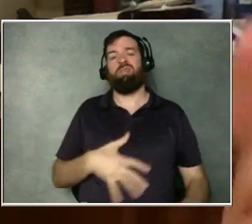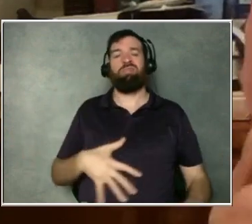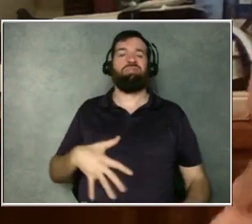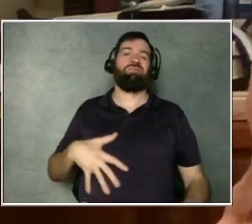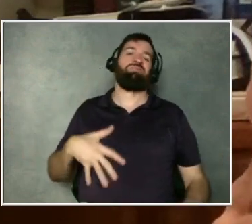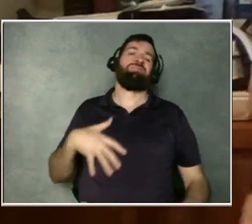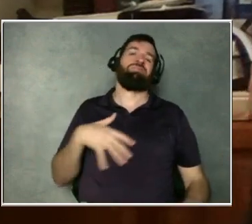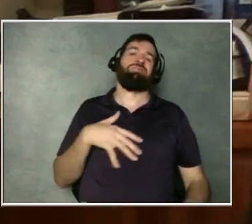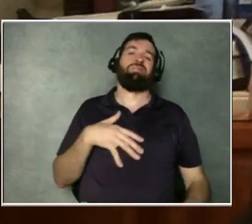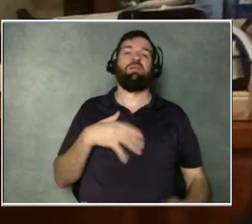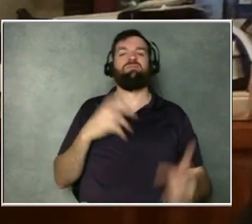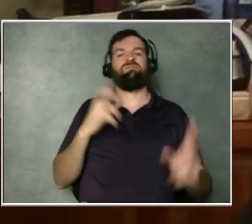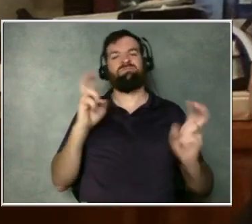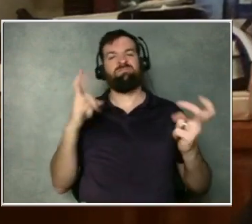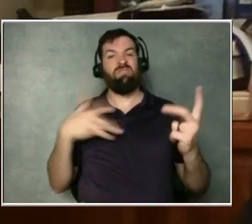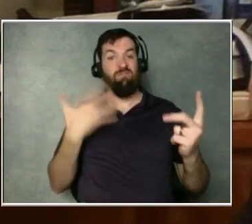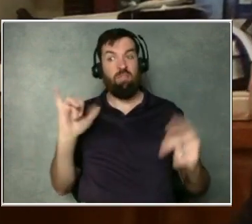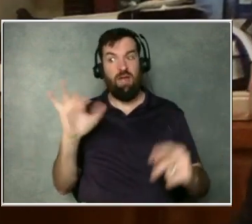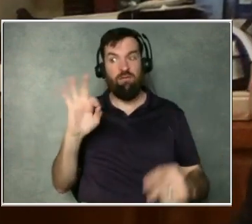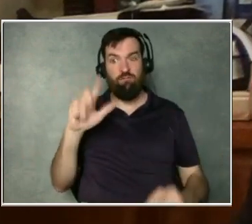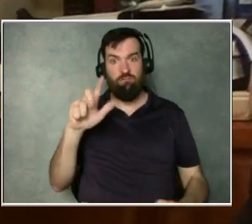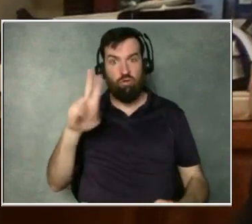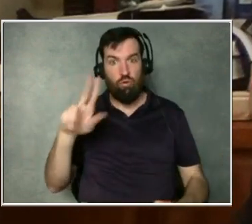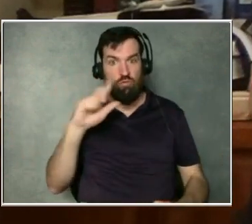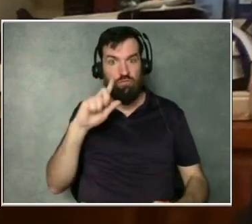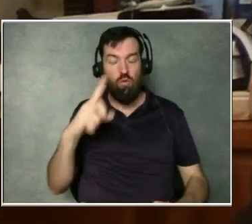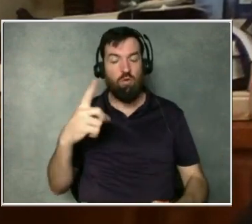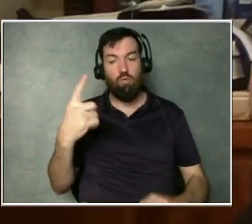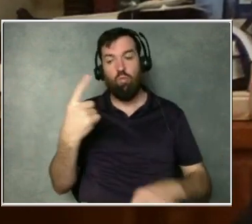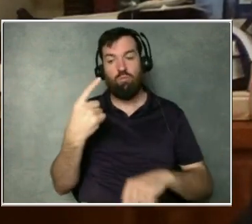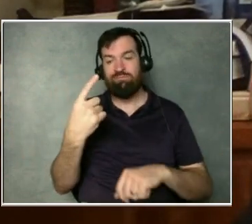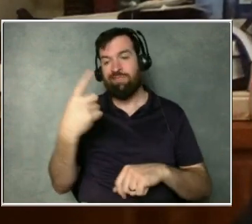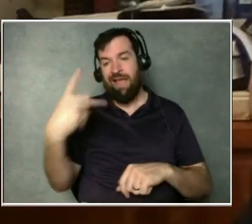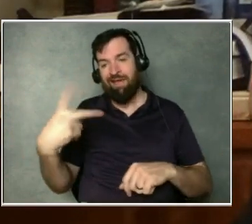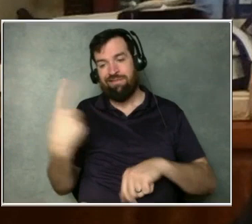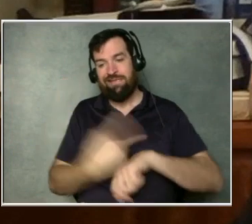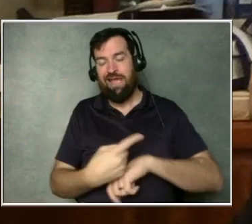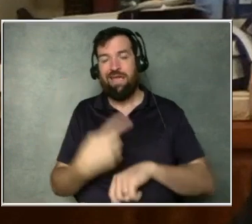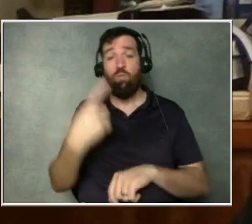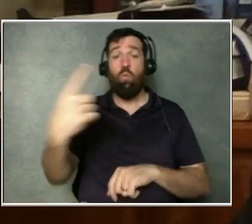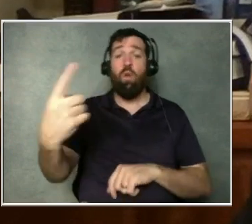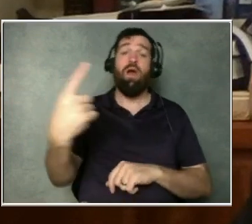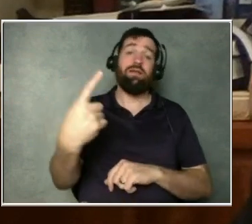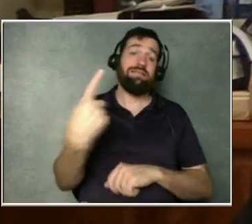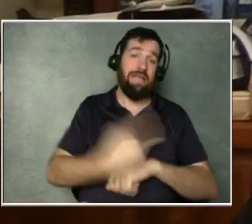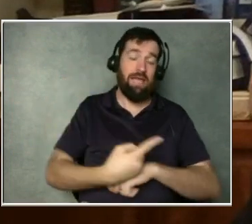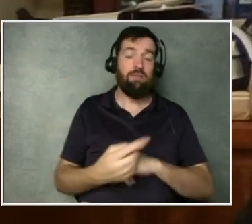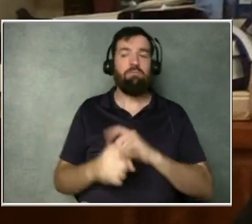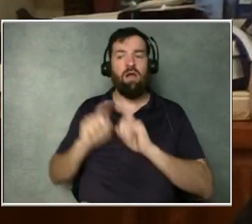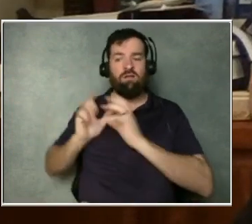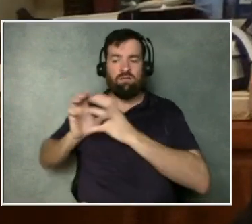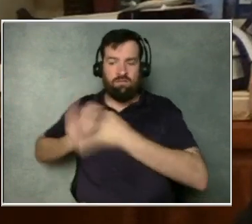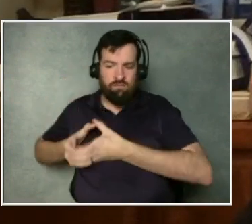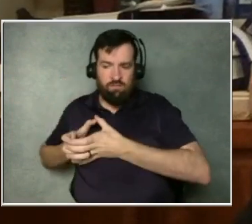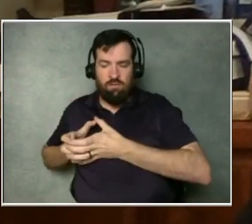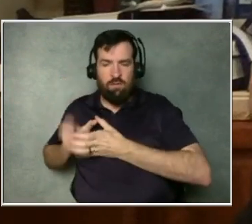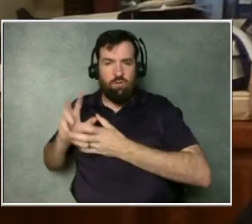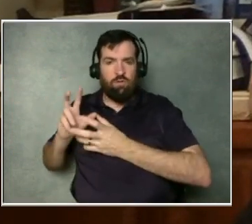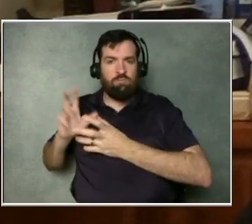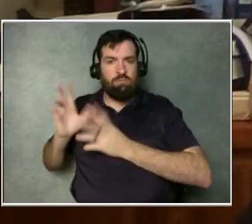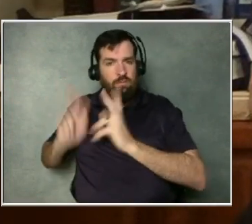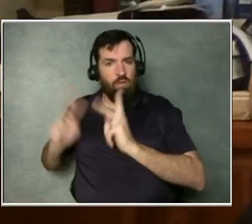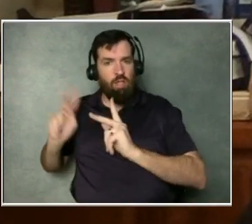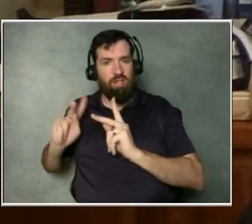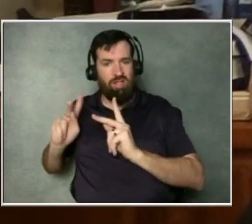they, quote, had the flu for half a day to a day. But there's a subset of individuals who do run